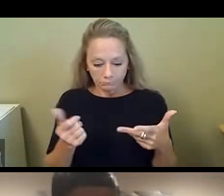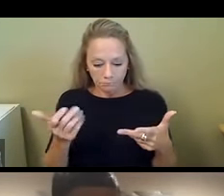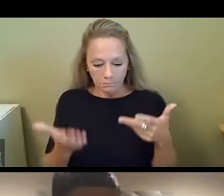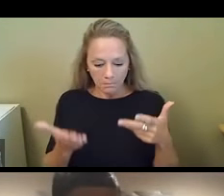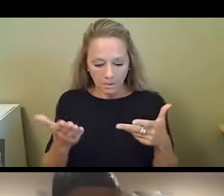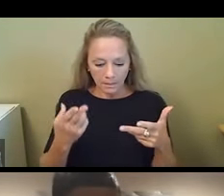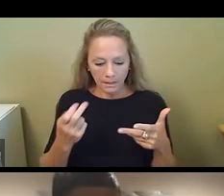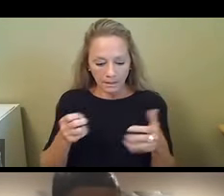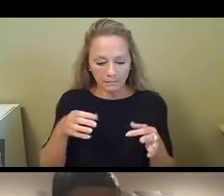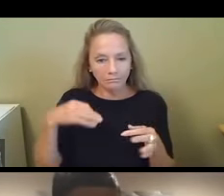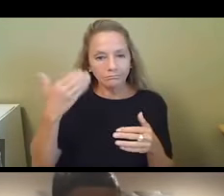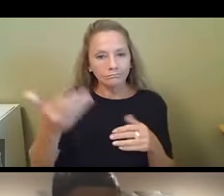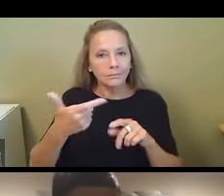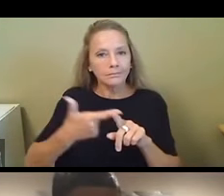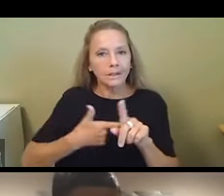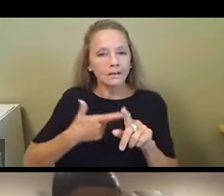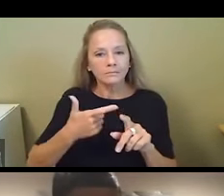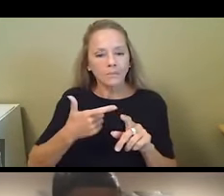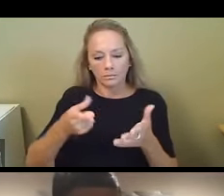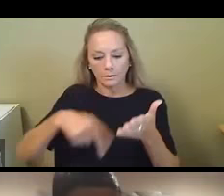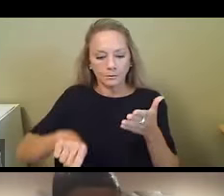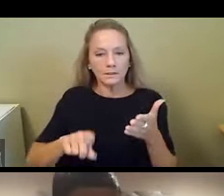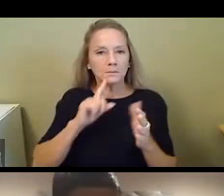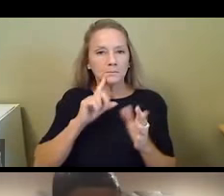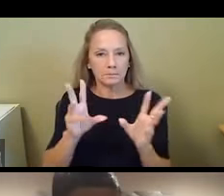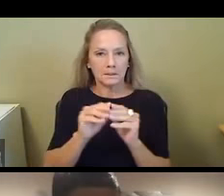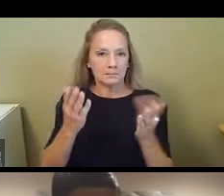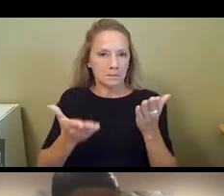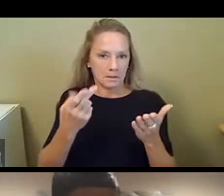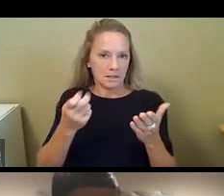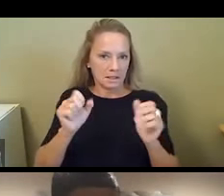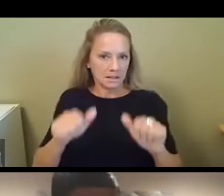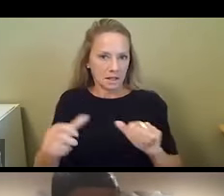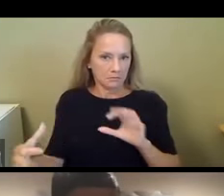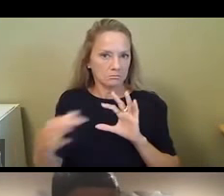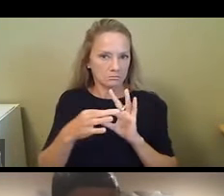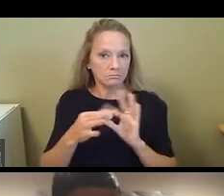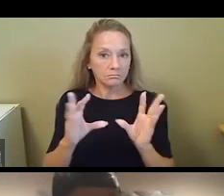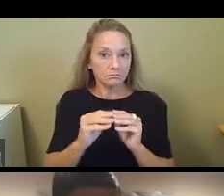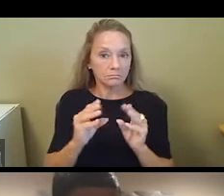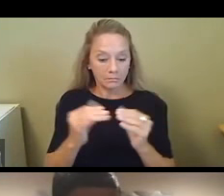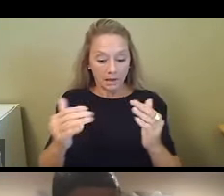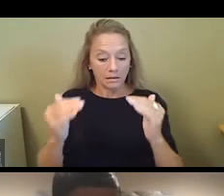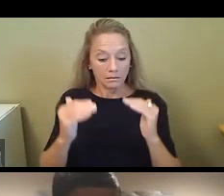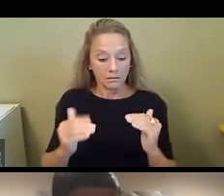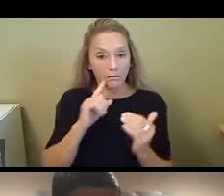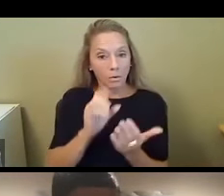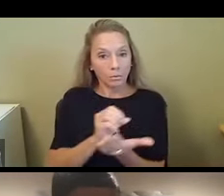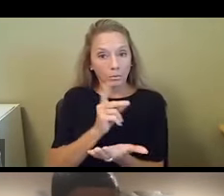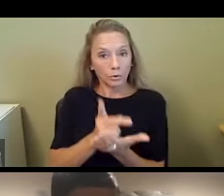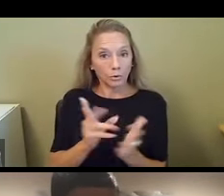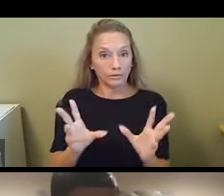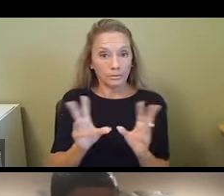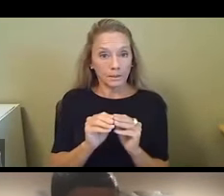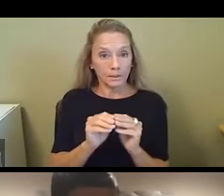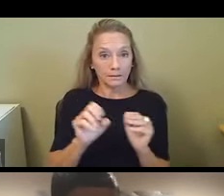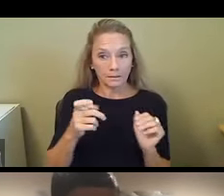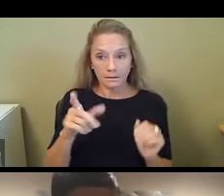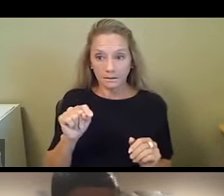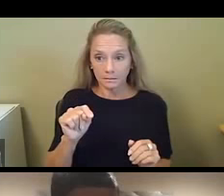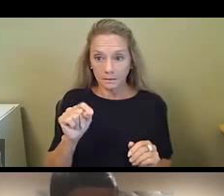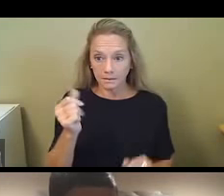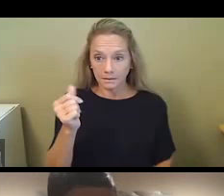that at our next meeting. And the next item of business is approval of the minutes from the September 16,